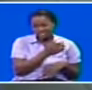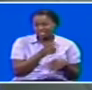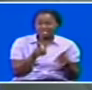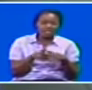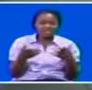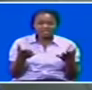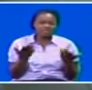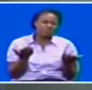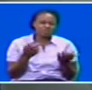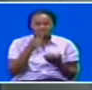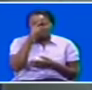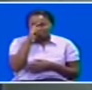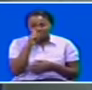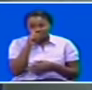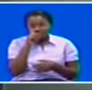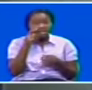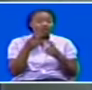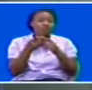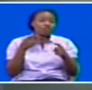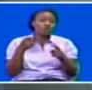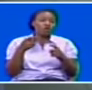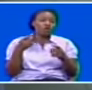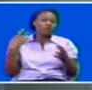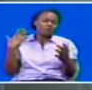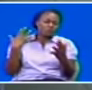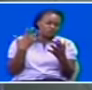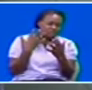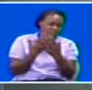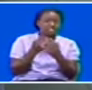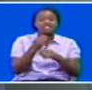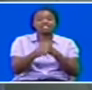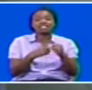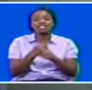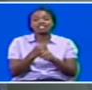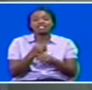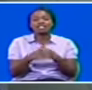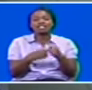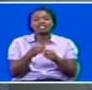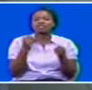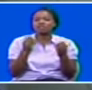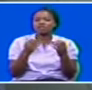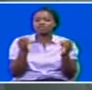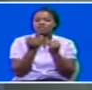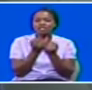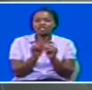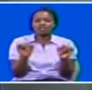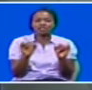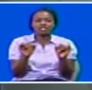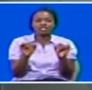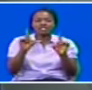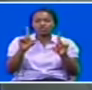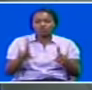contempt ever since the colonial days and in all our years of independence as low